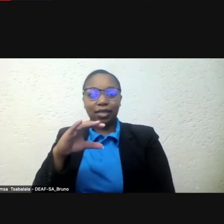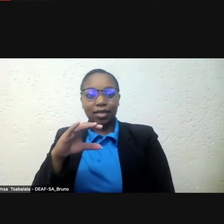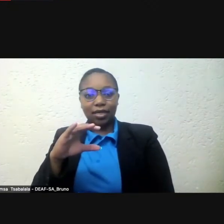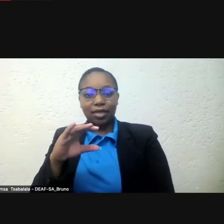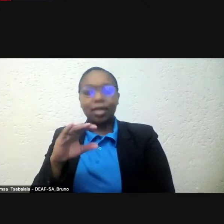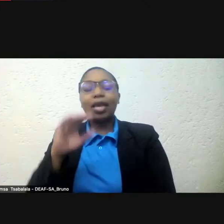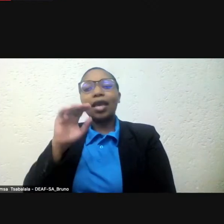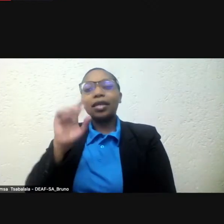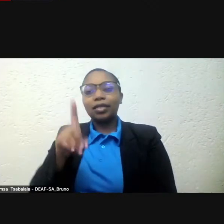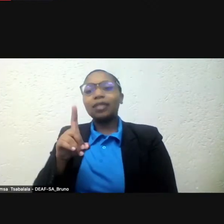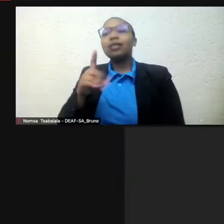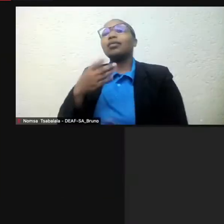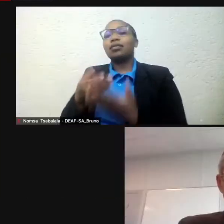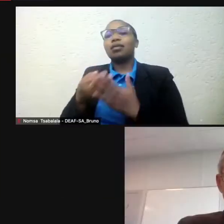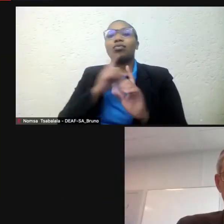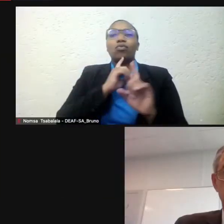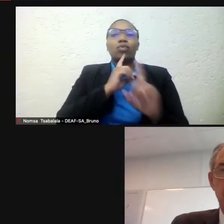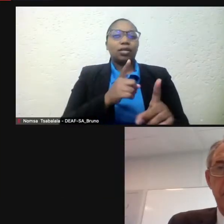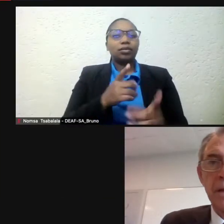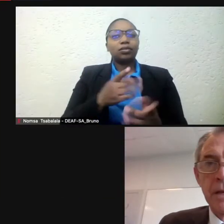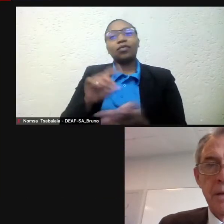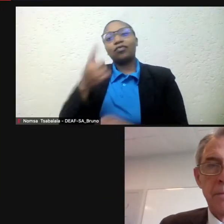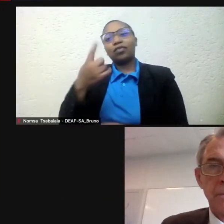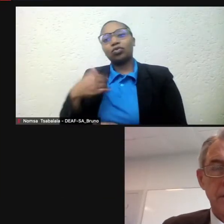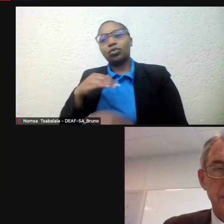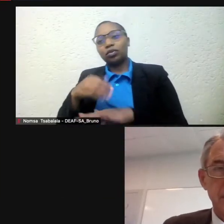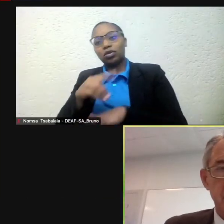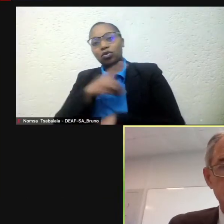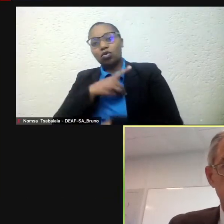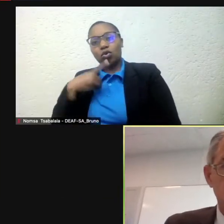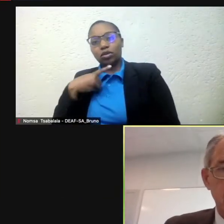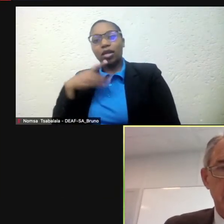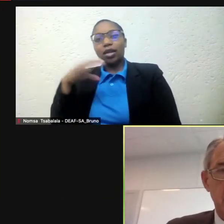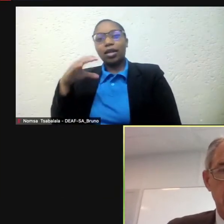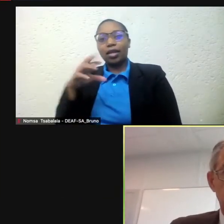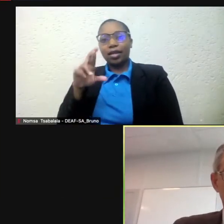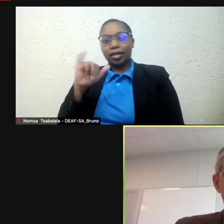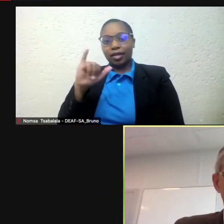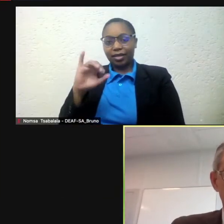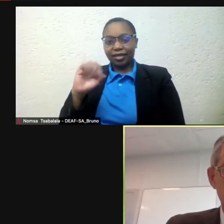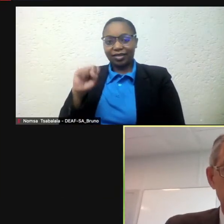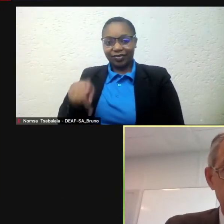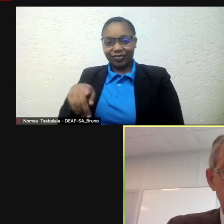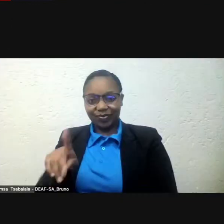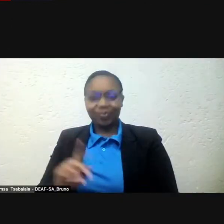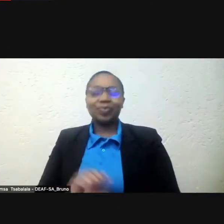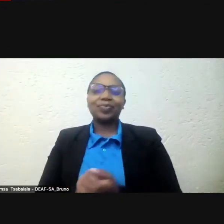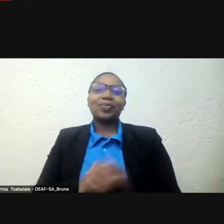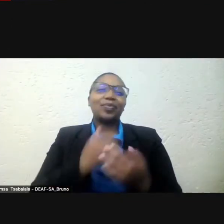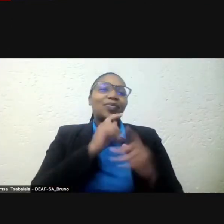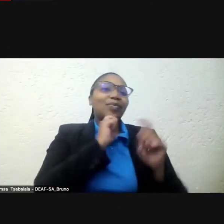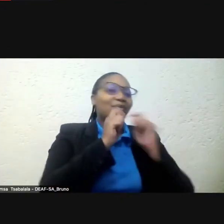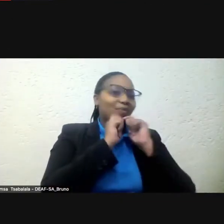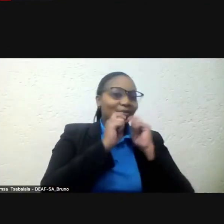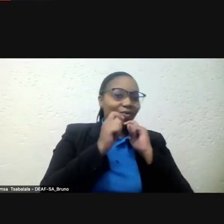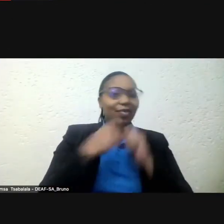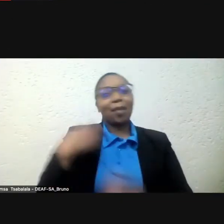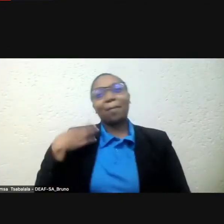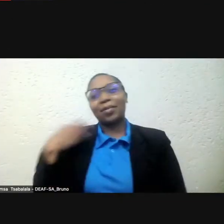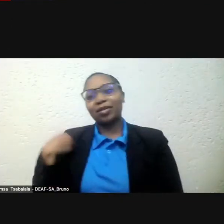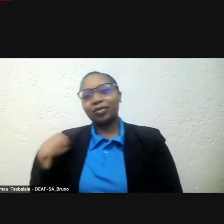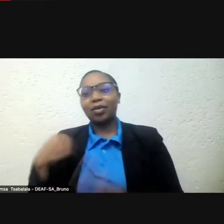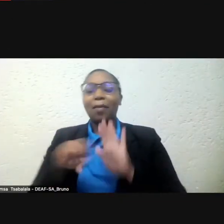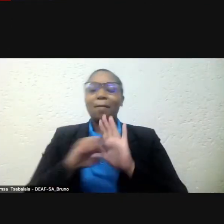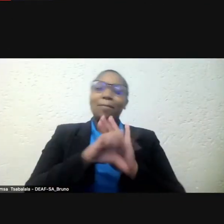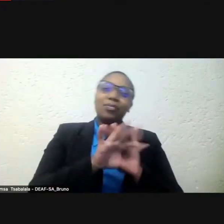with Dr. Crisp. Morning, Minister. Morning, colleagues, members of the media. Thanks very